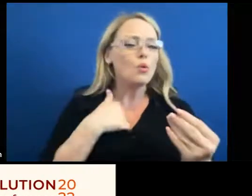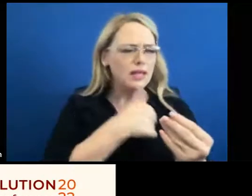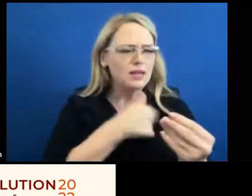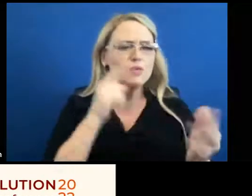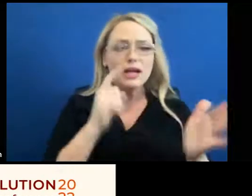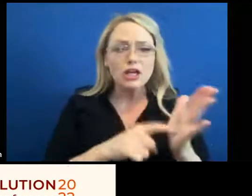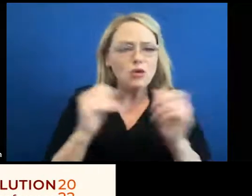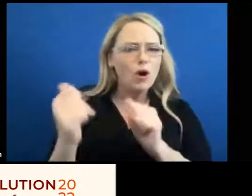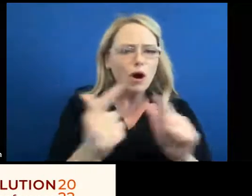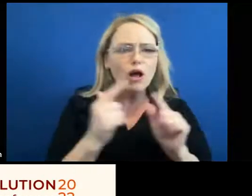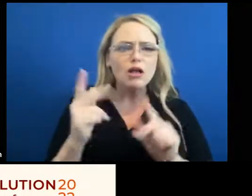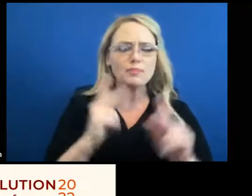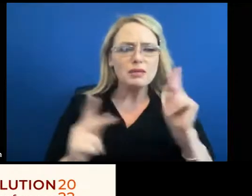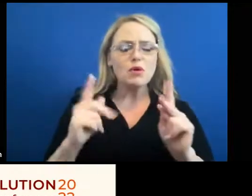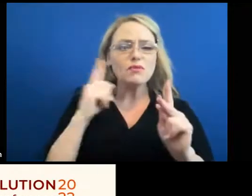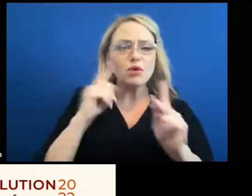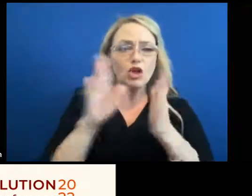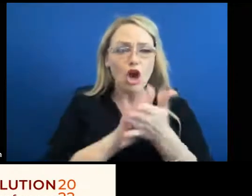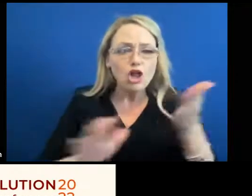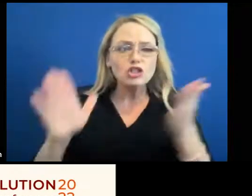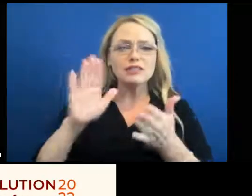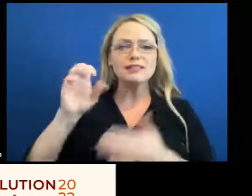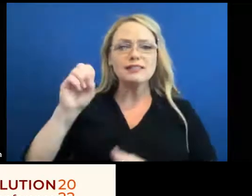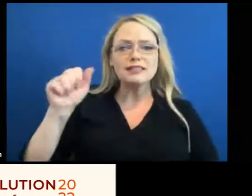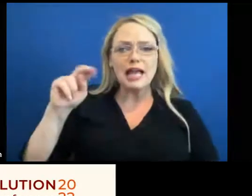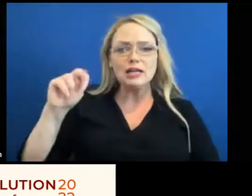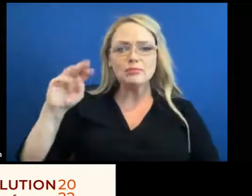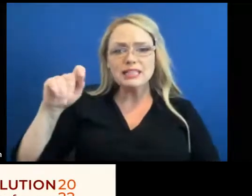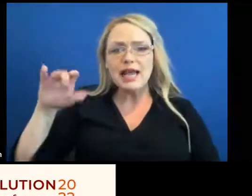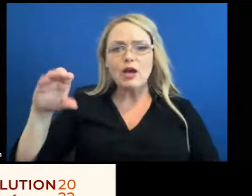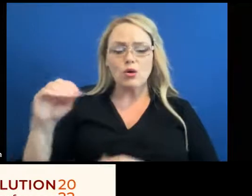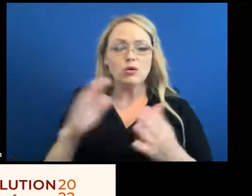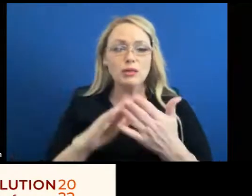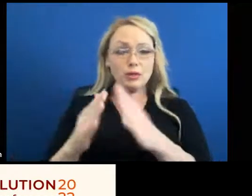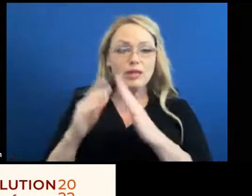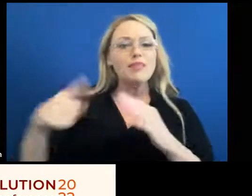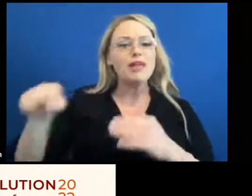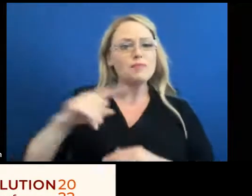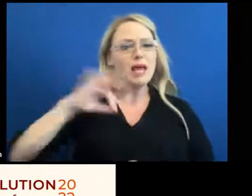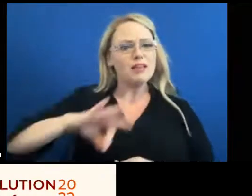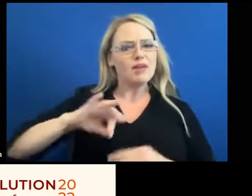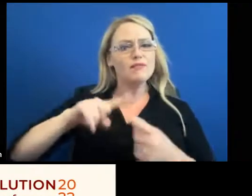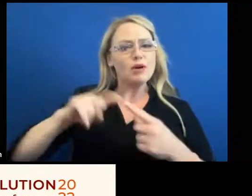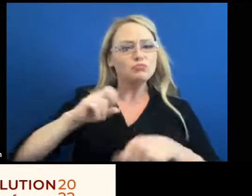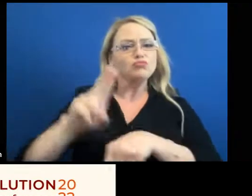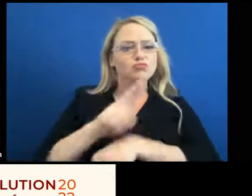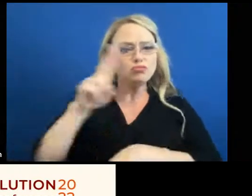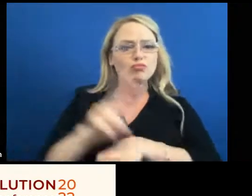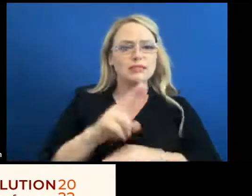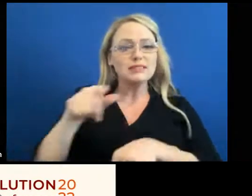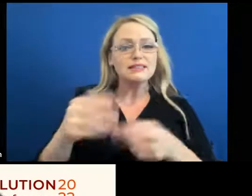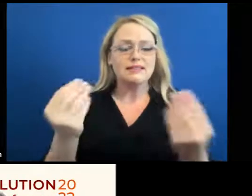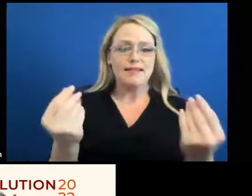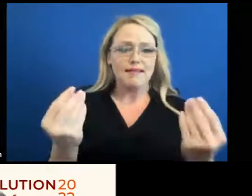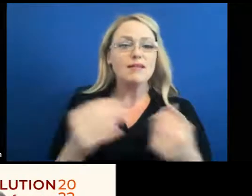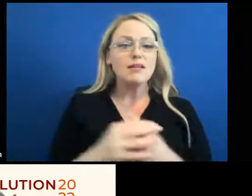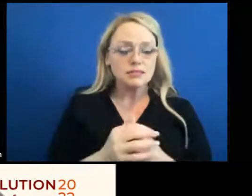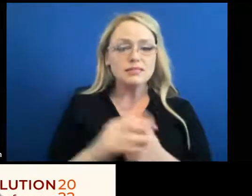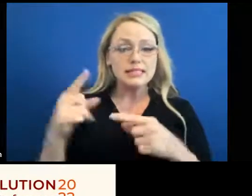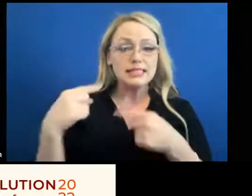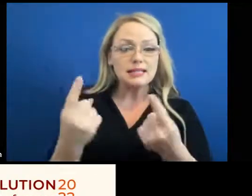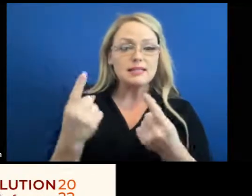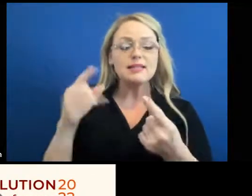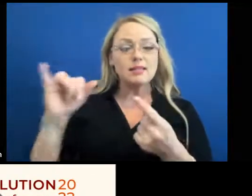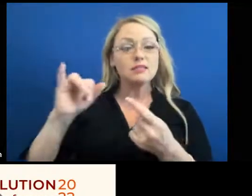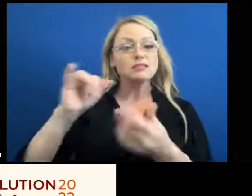the College of San Mateo community has and continues to benefit from the occupation of this land since the institution's